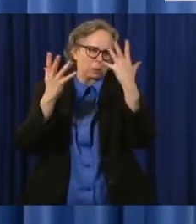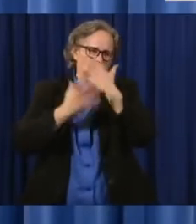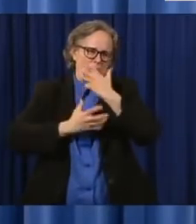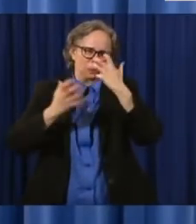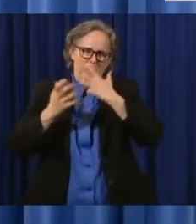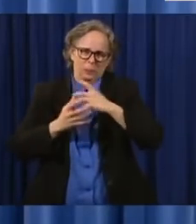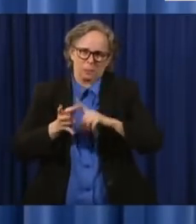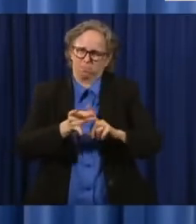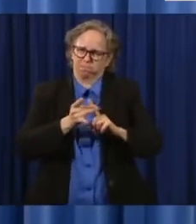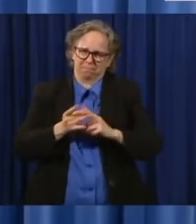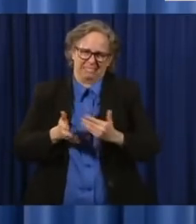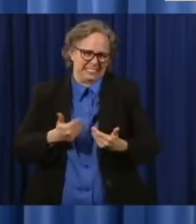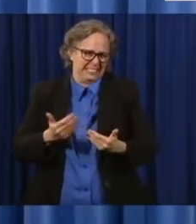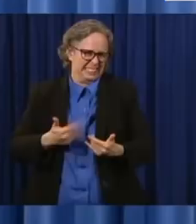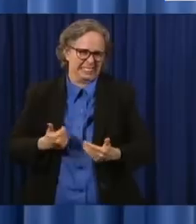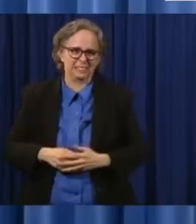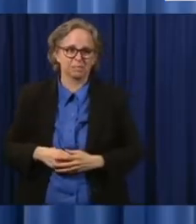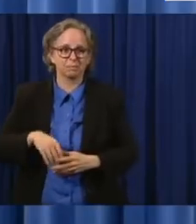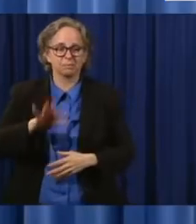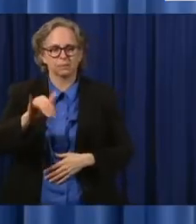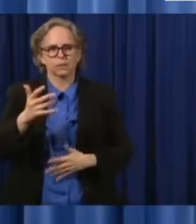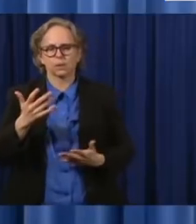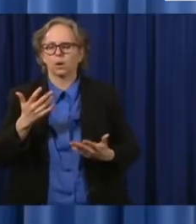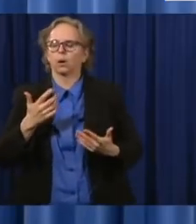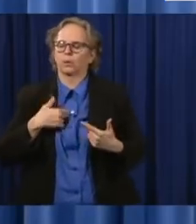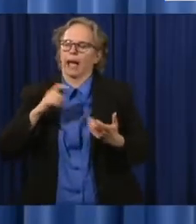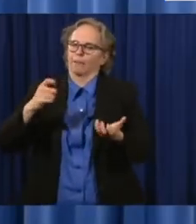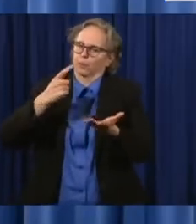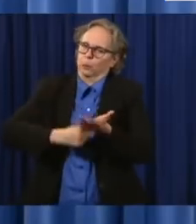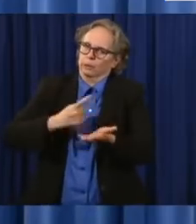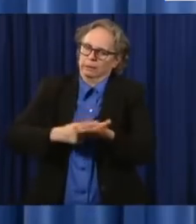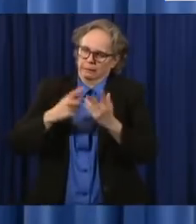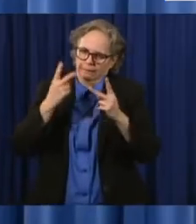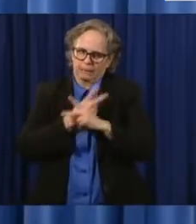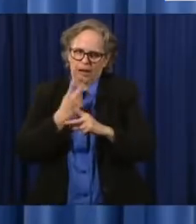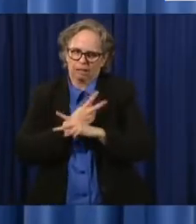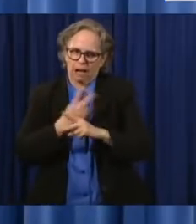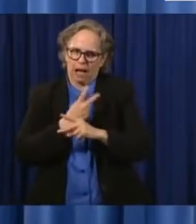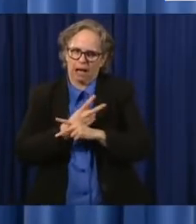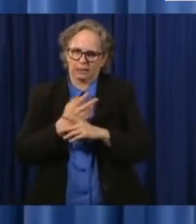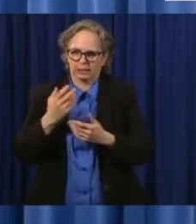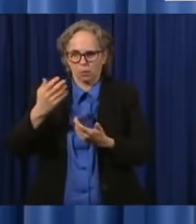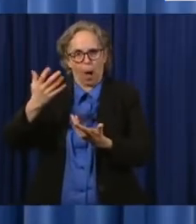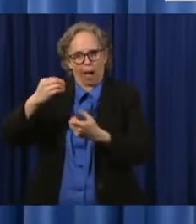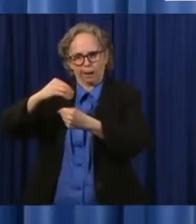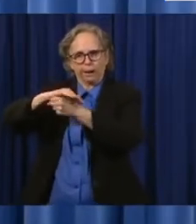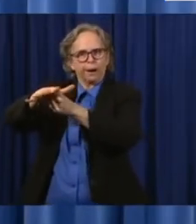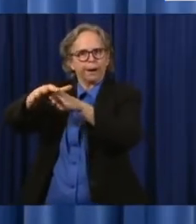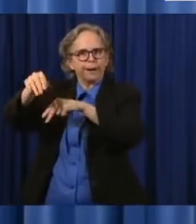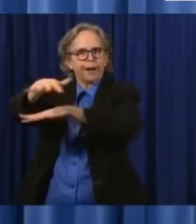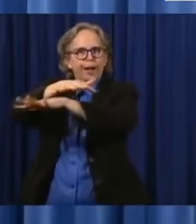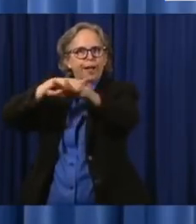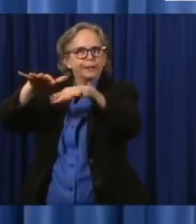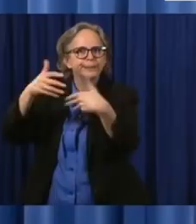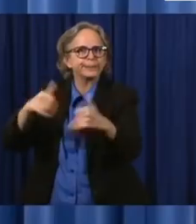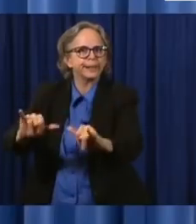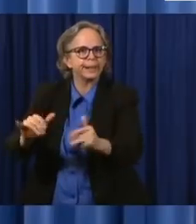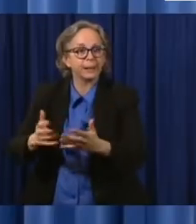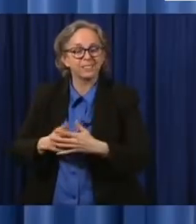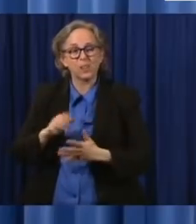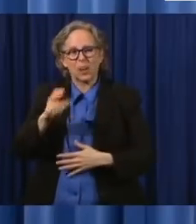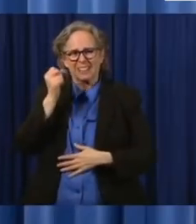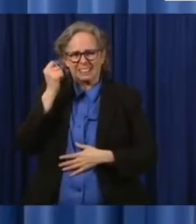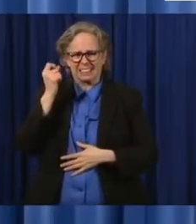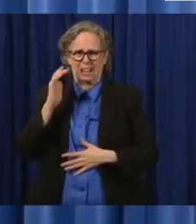to continue to deal with this COVID. It's still here. So those are the concerns. Those are the things we're thinking